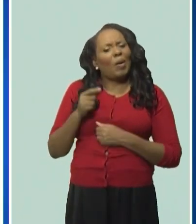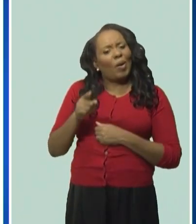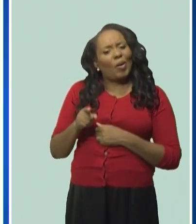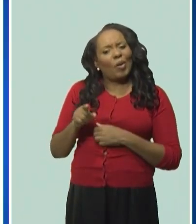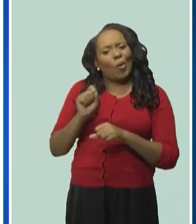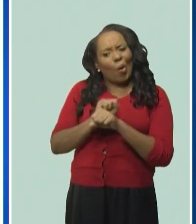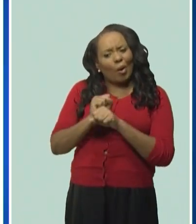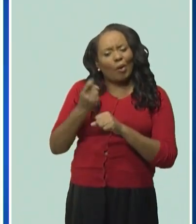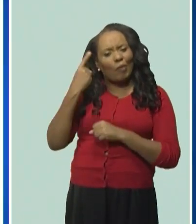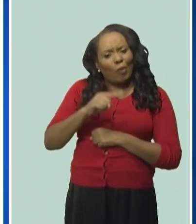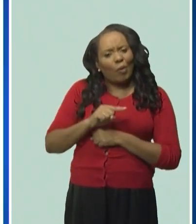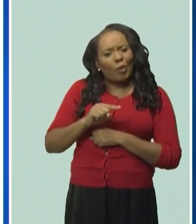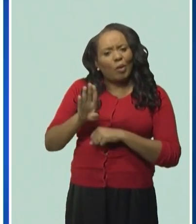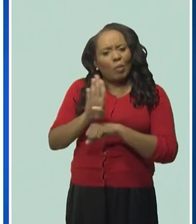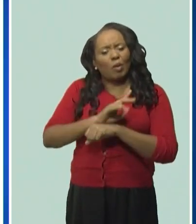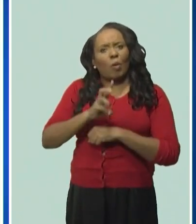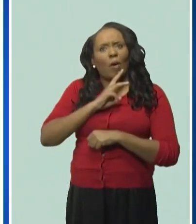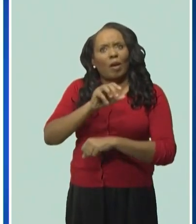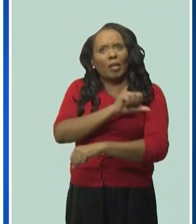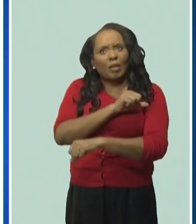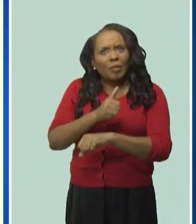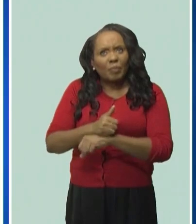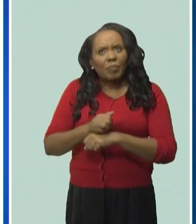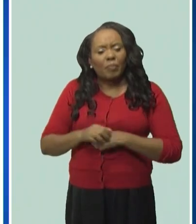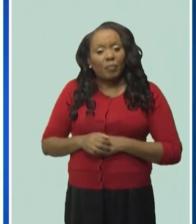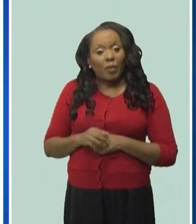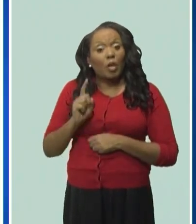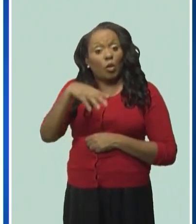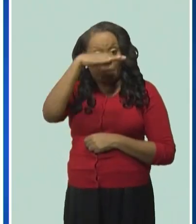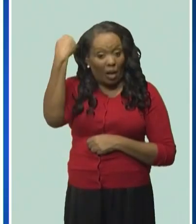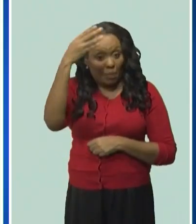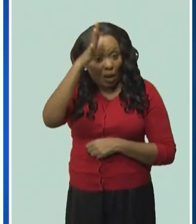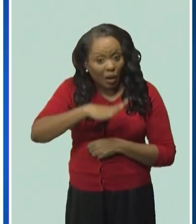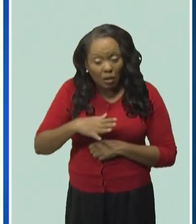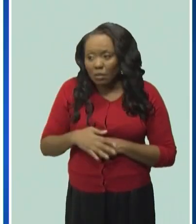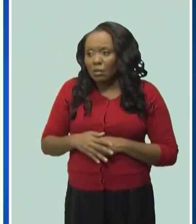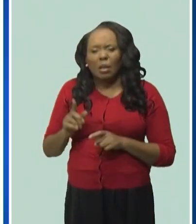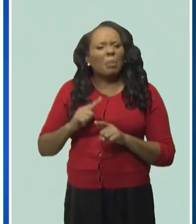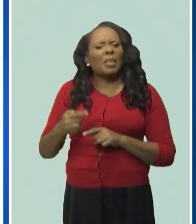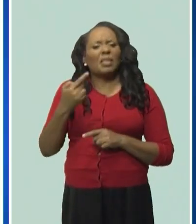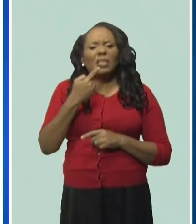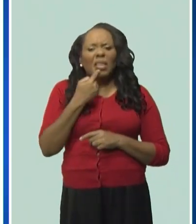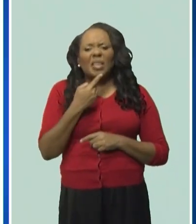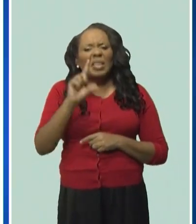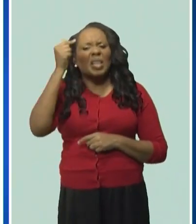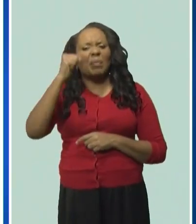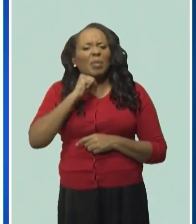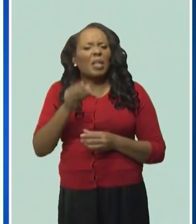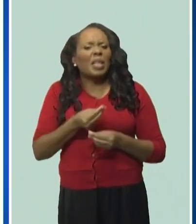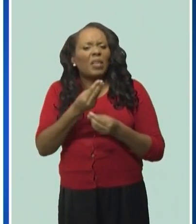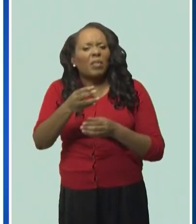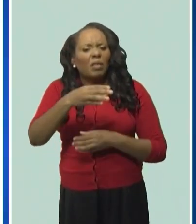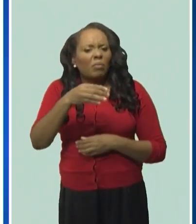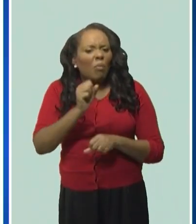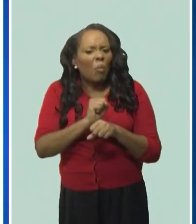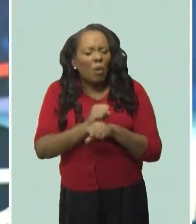Water Authority, but you are still black, but say you don't get work from the government because you are